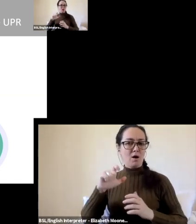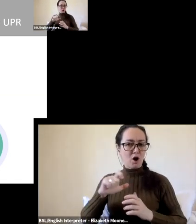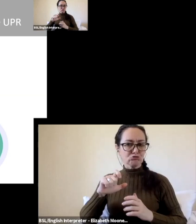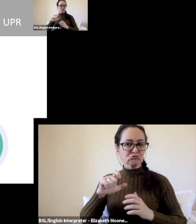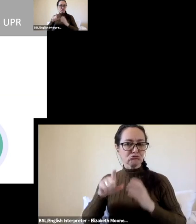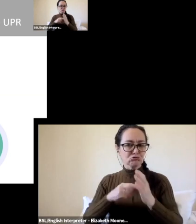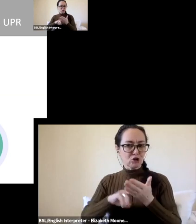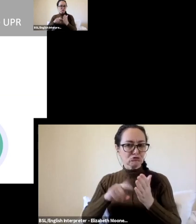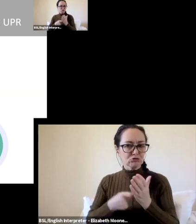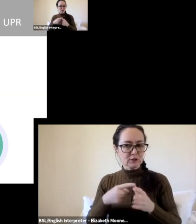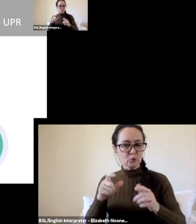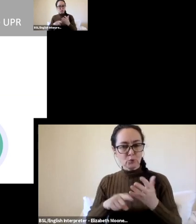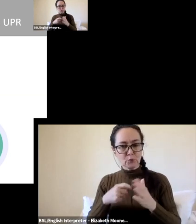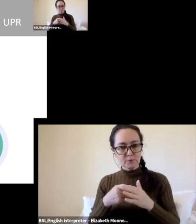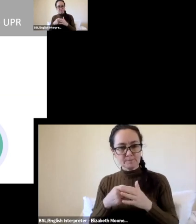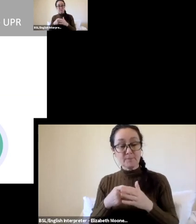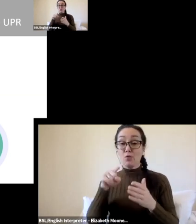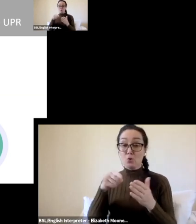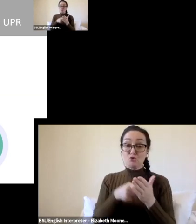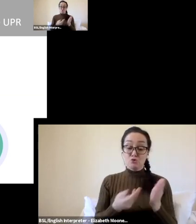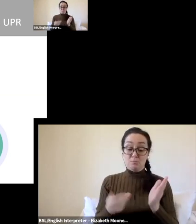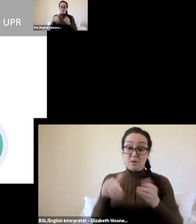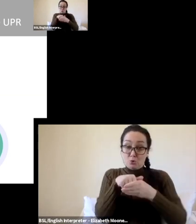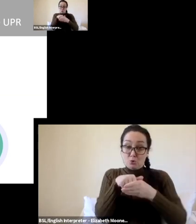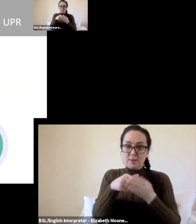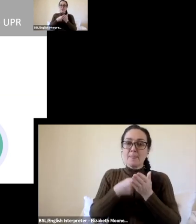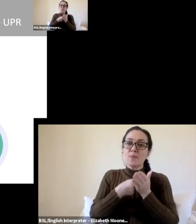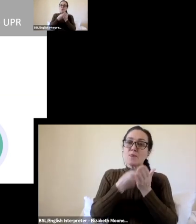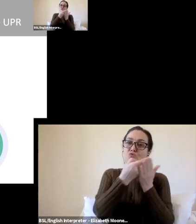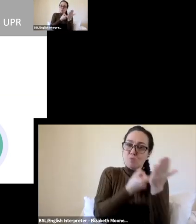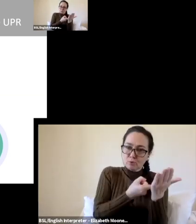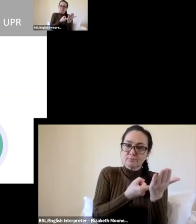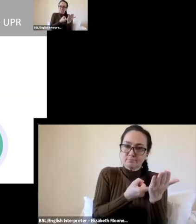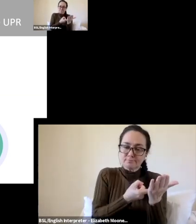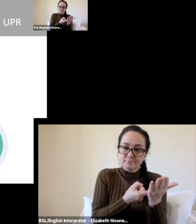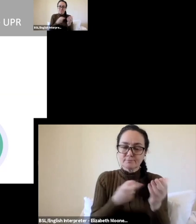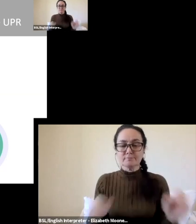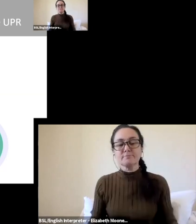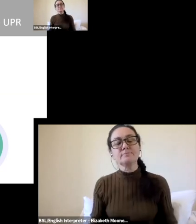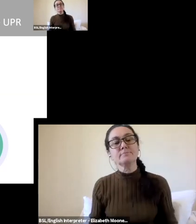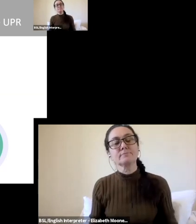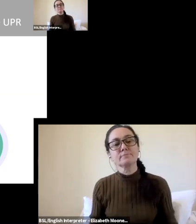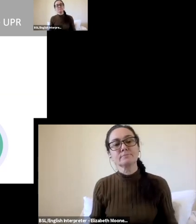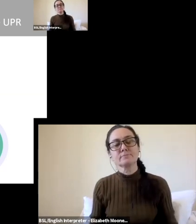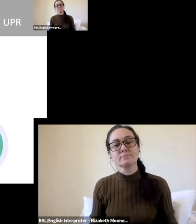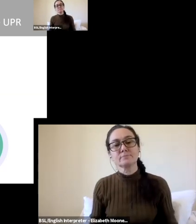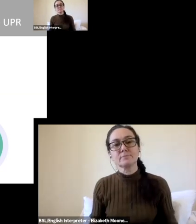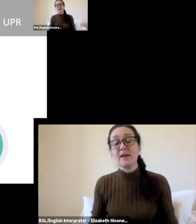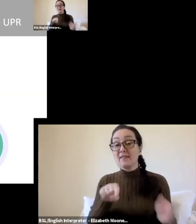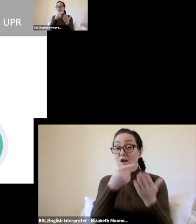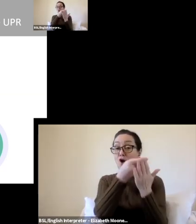bring those inputs within a report that, as we have seen before, will be one of the main sources